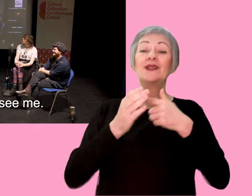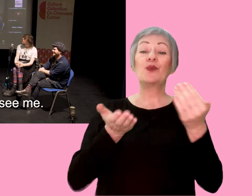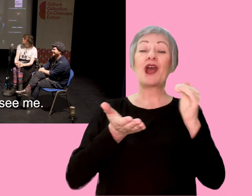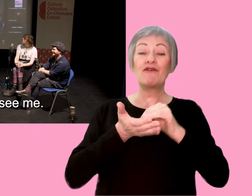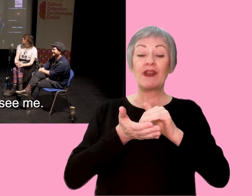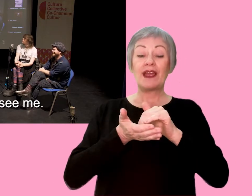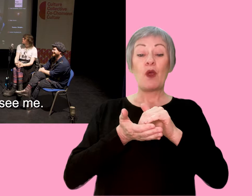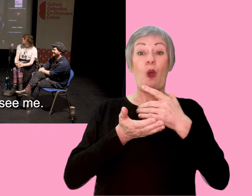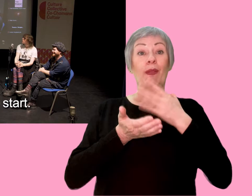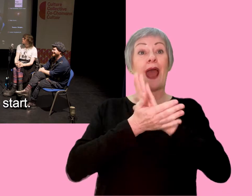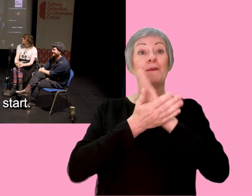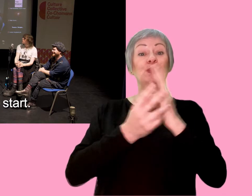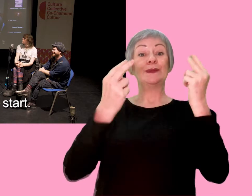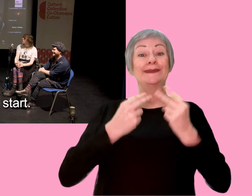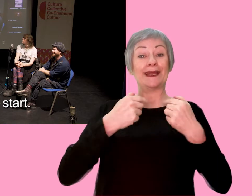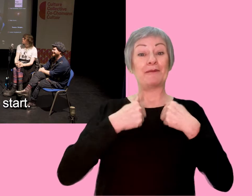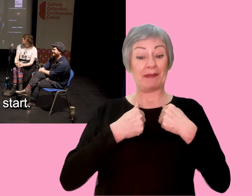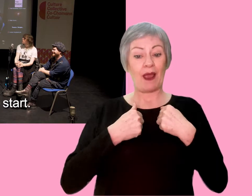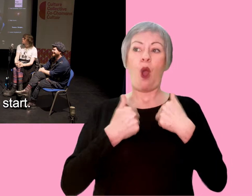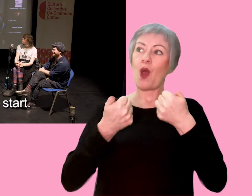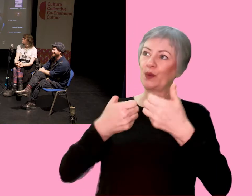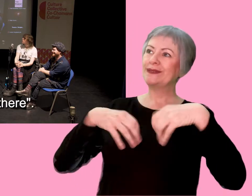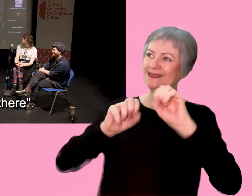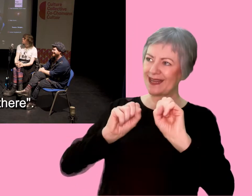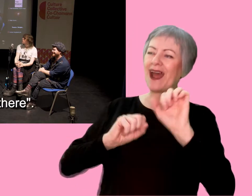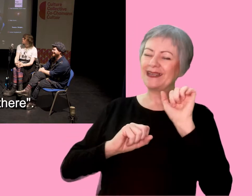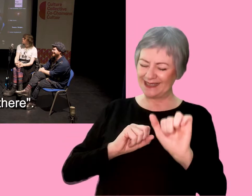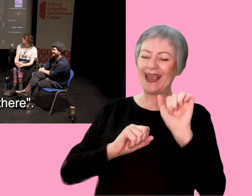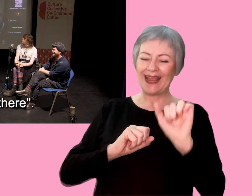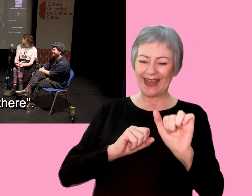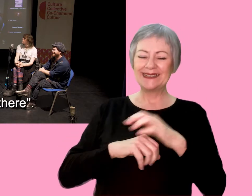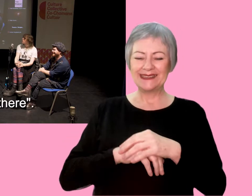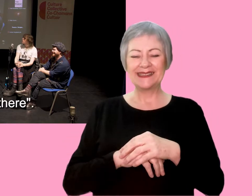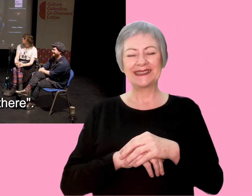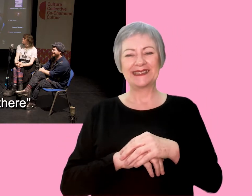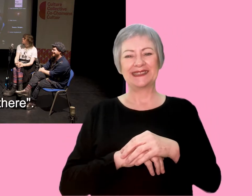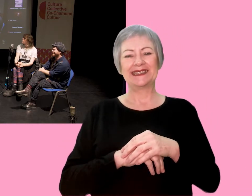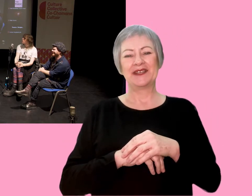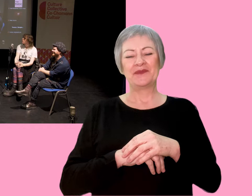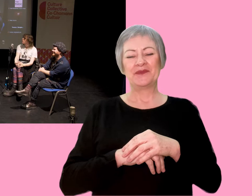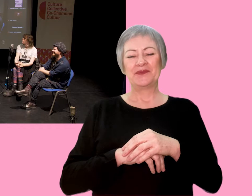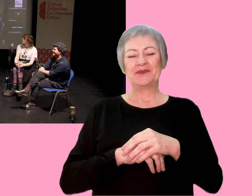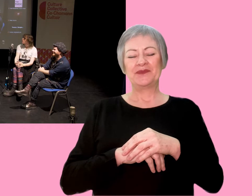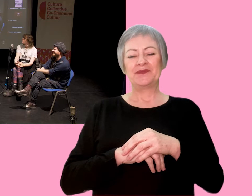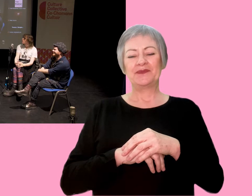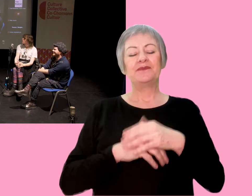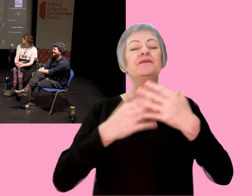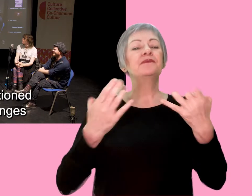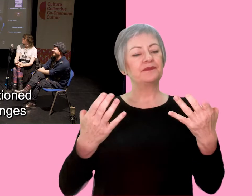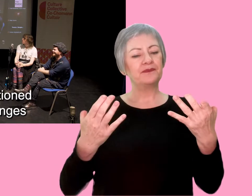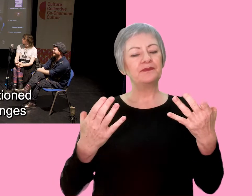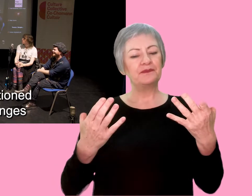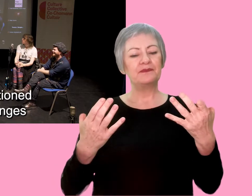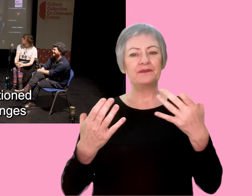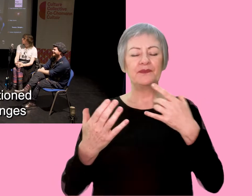think at least they're glad to see me. Yeah, that's a good start. It's not no, it's that. They hate it. And